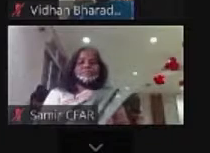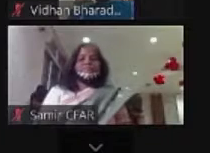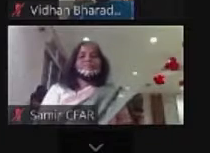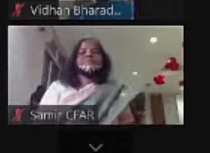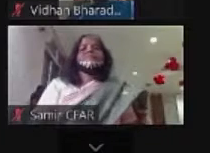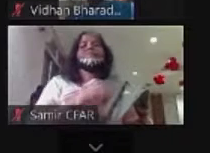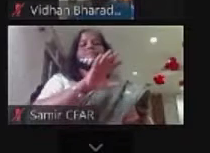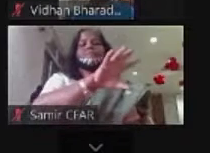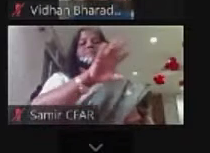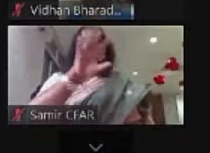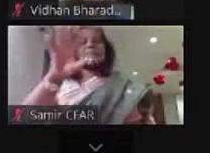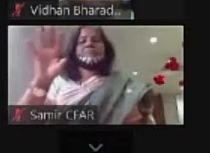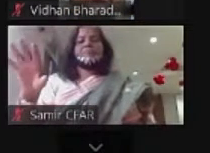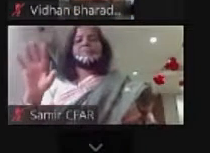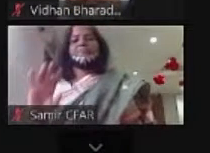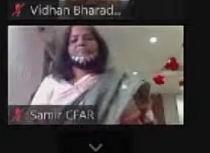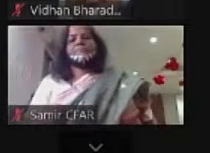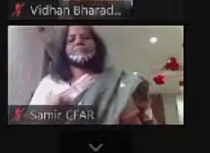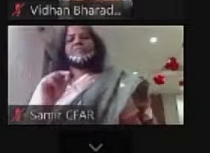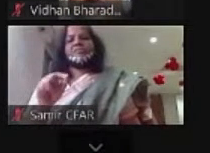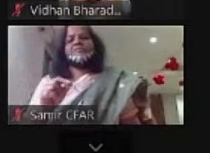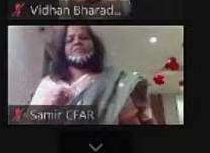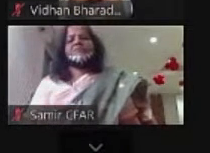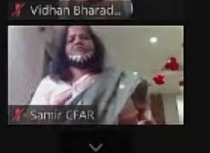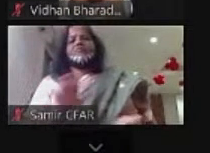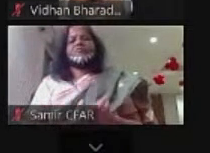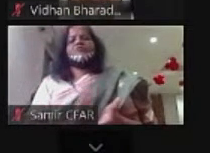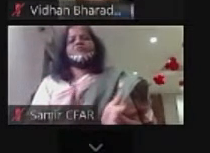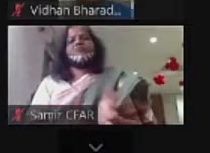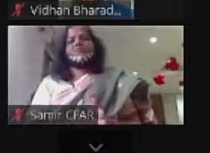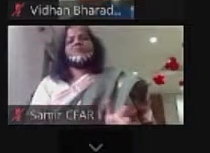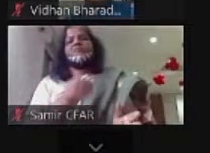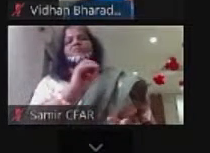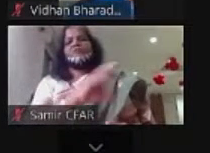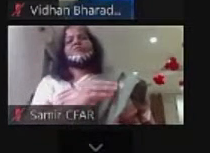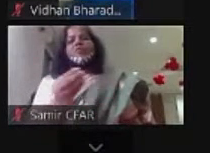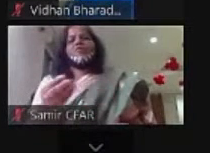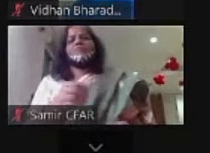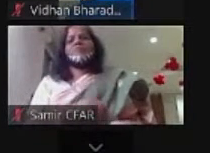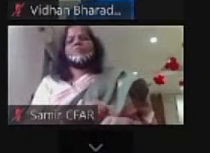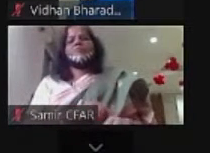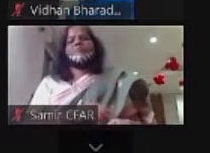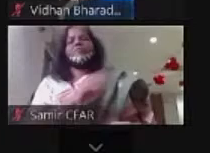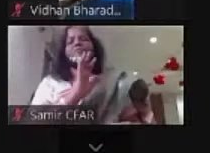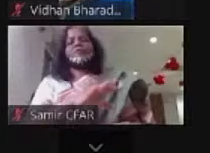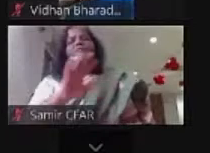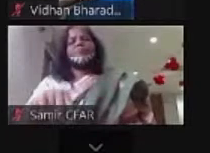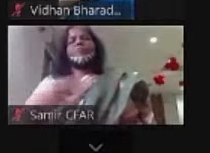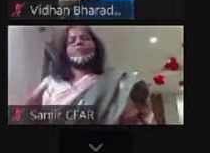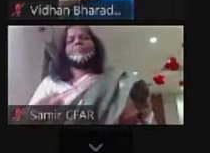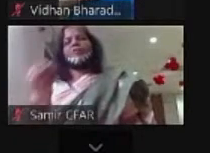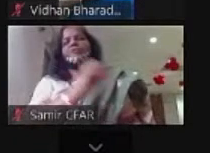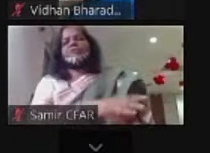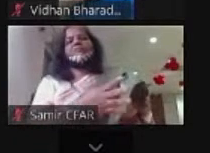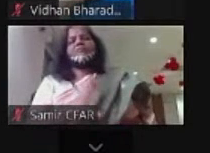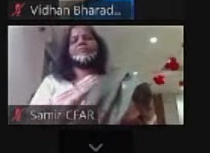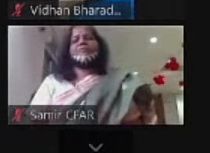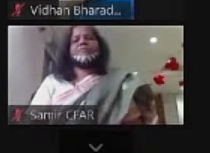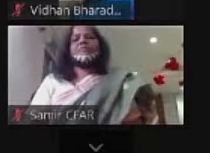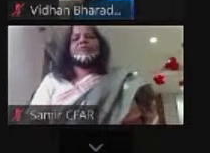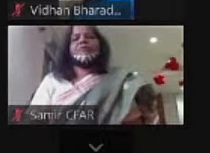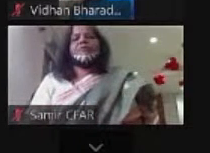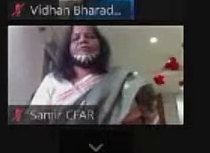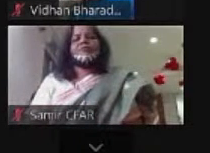A lot of states have also provided food grains which lasted for a few time only and